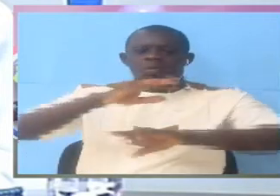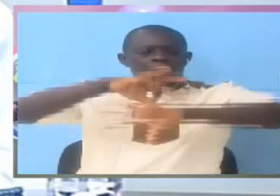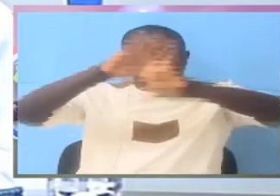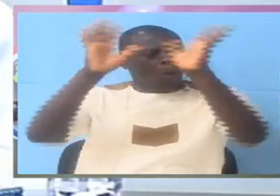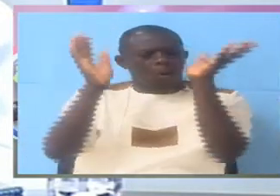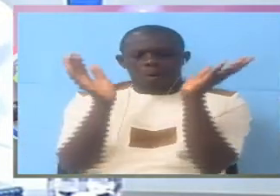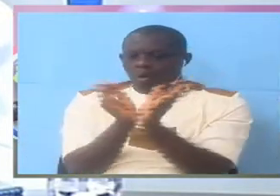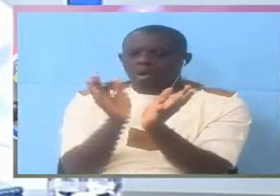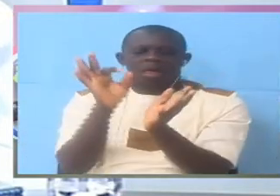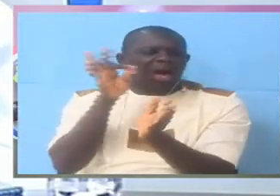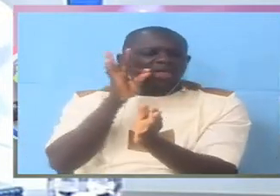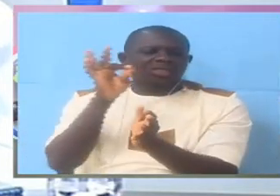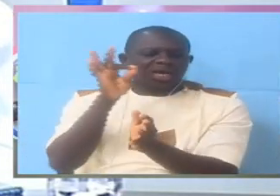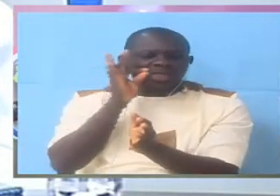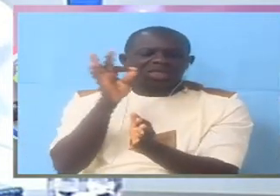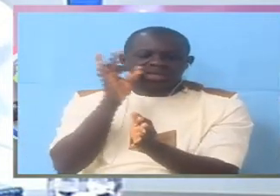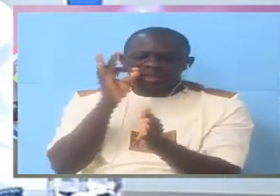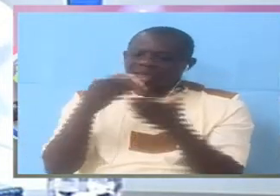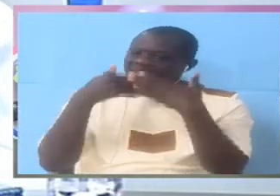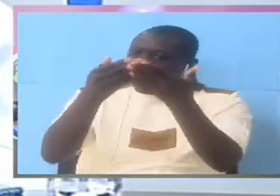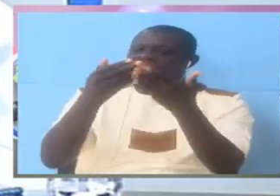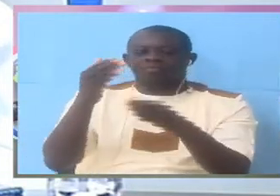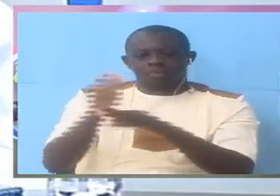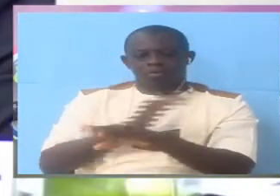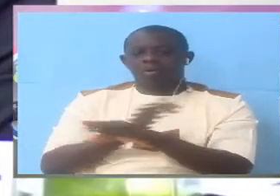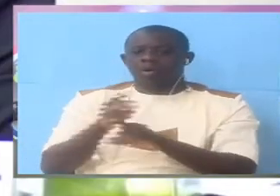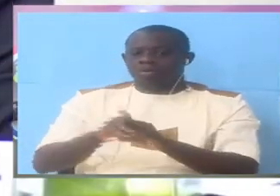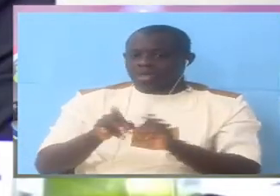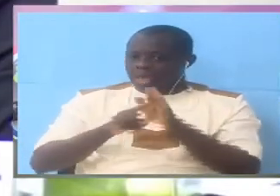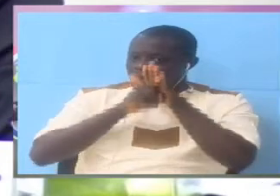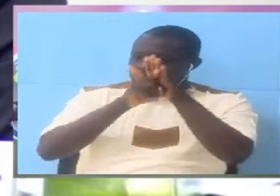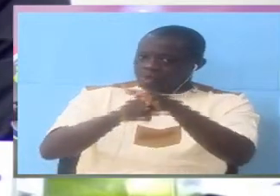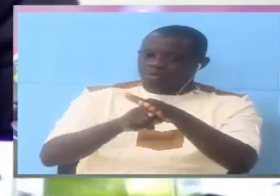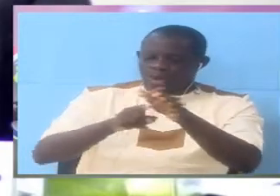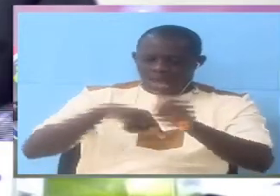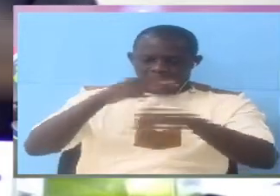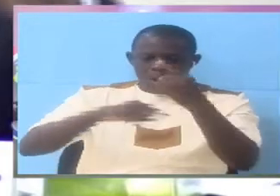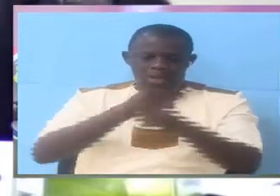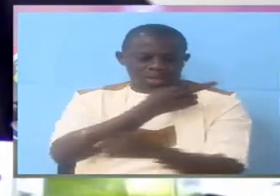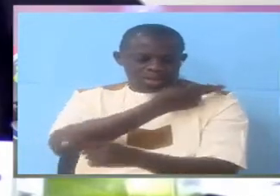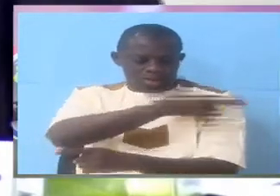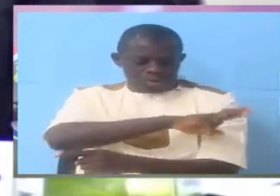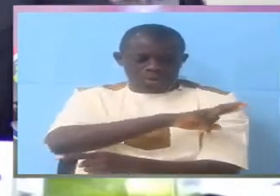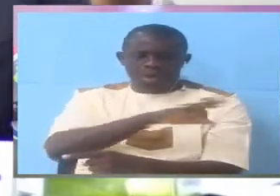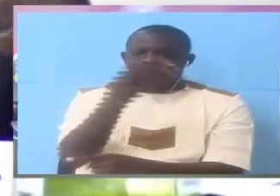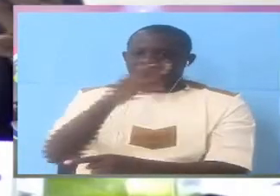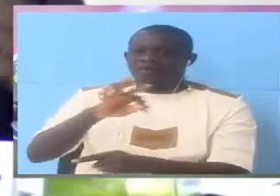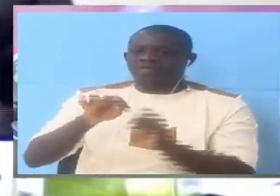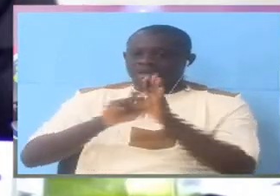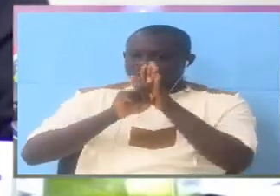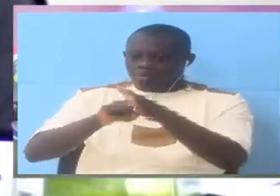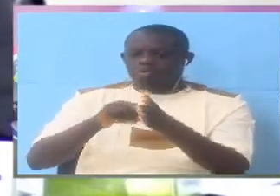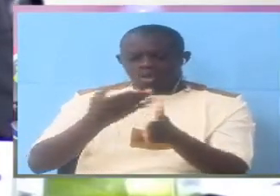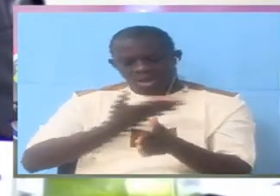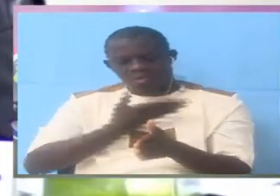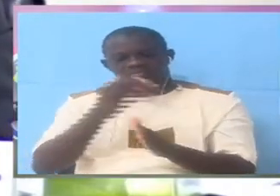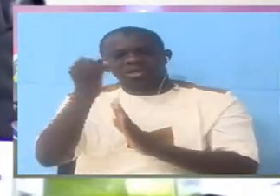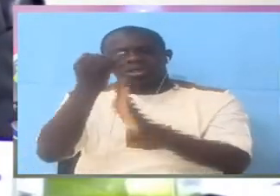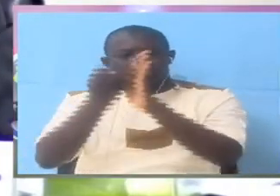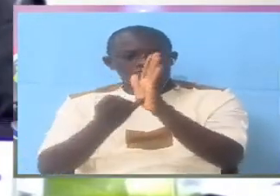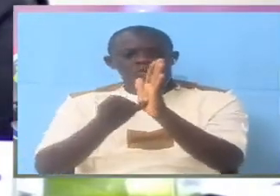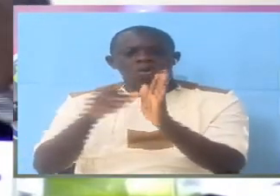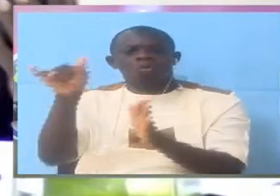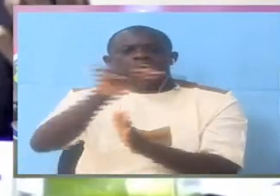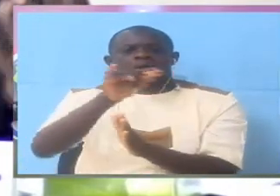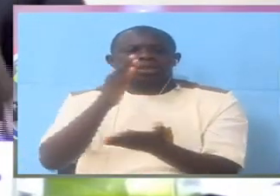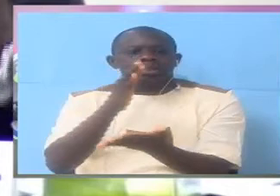before. I gave you specifically the example of religion, whether if they have an issue, which unit they would submit